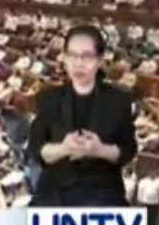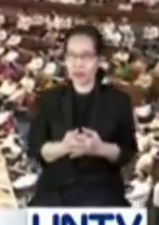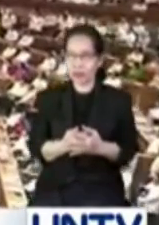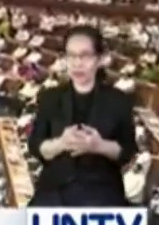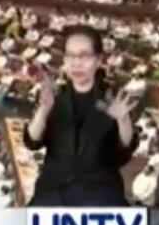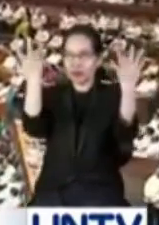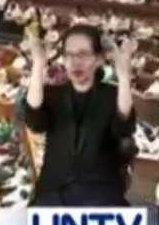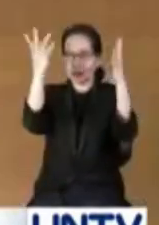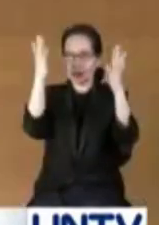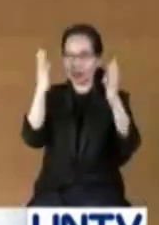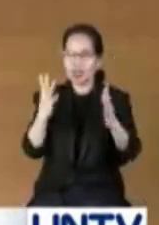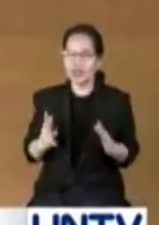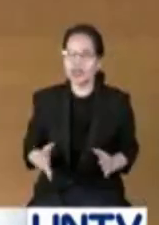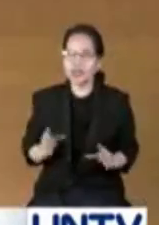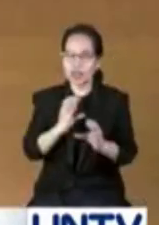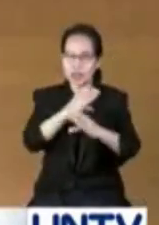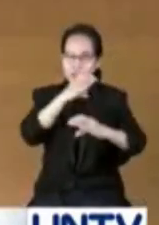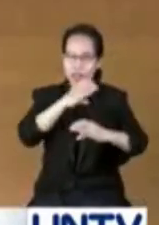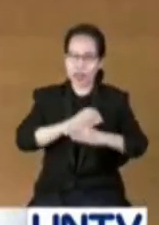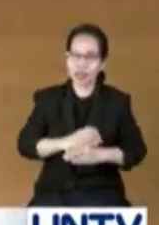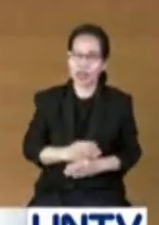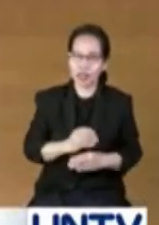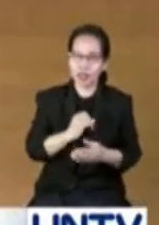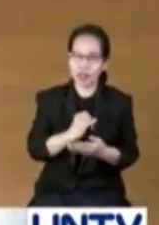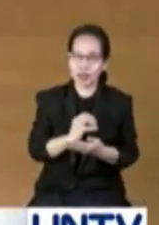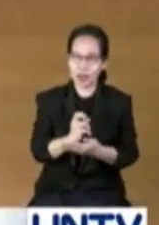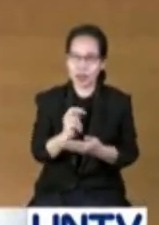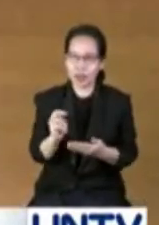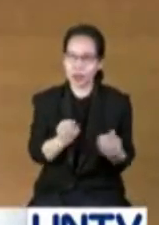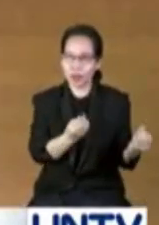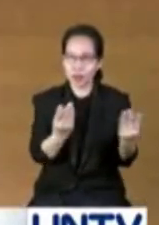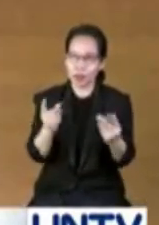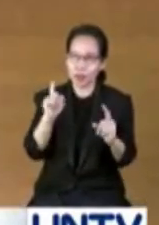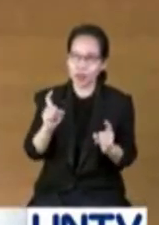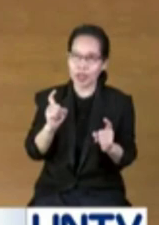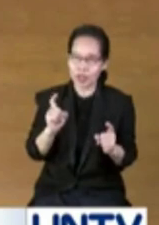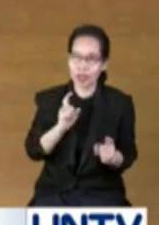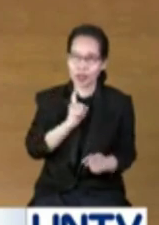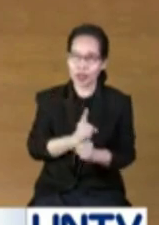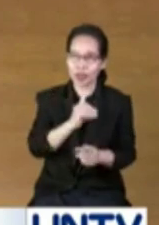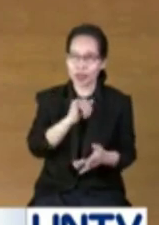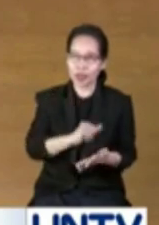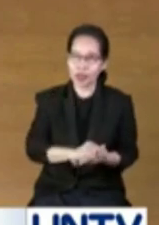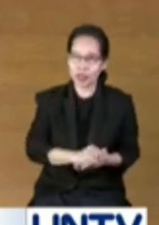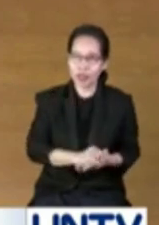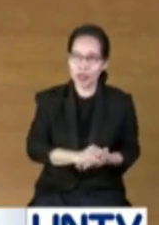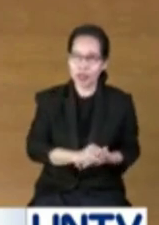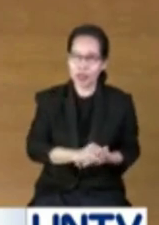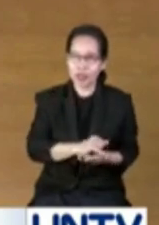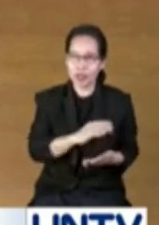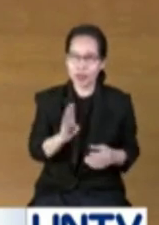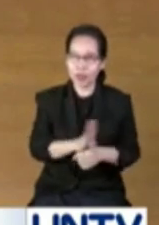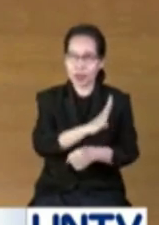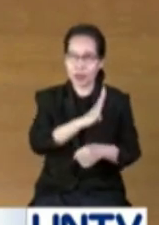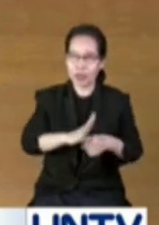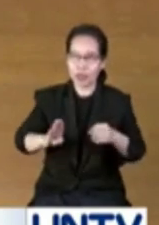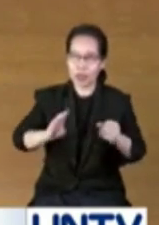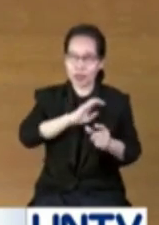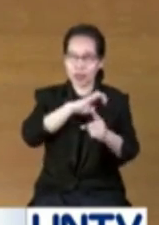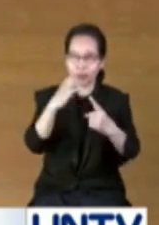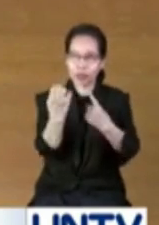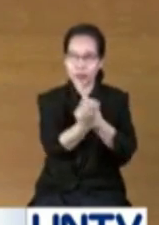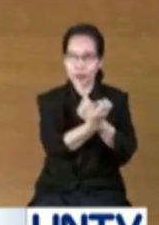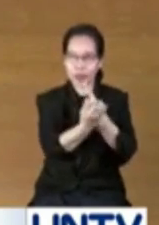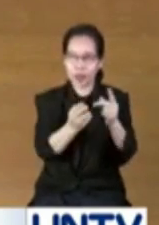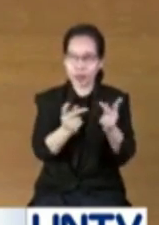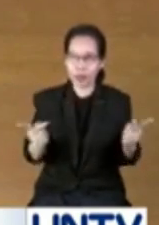To create these investment opportunities, we must ensure that an enabling business environment is in place, that there